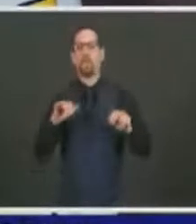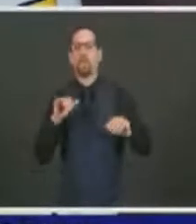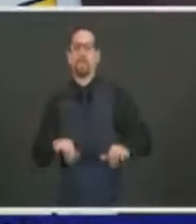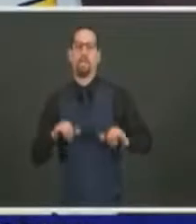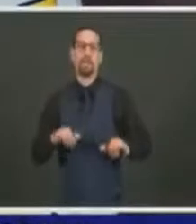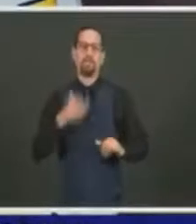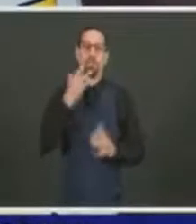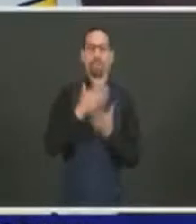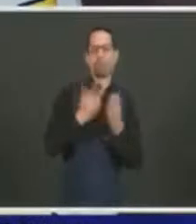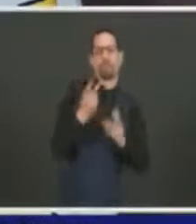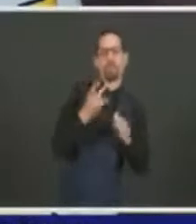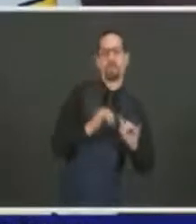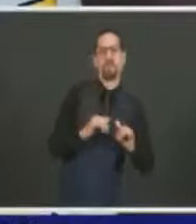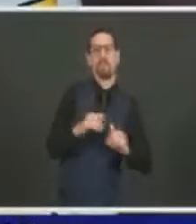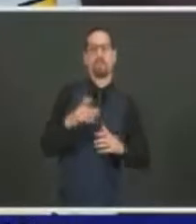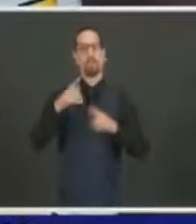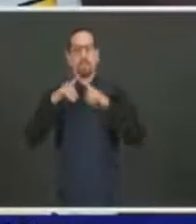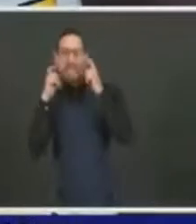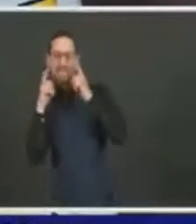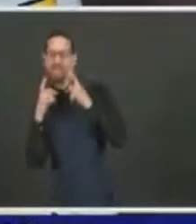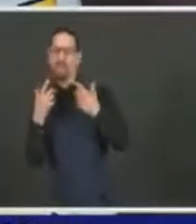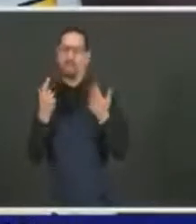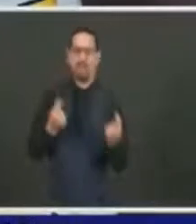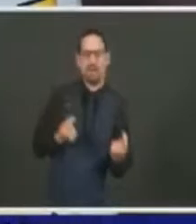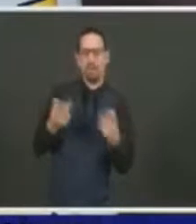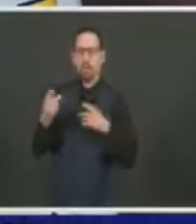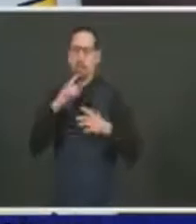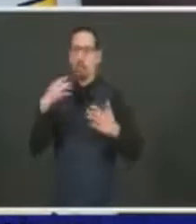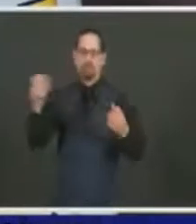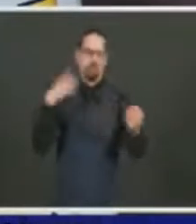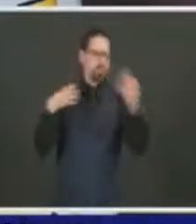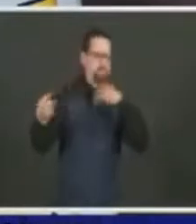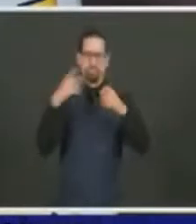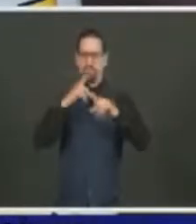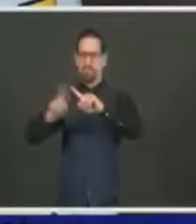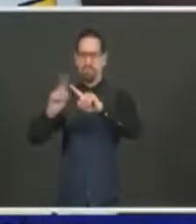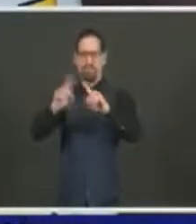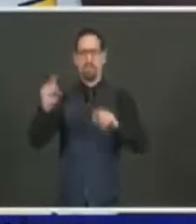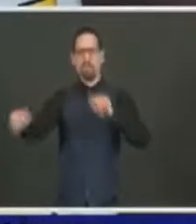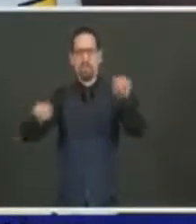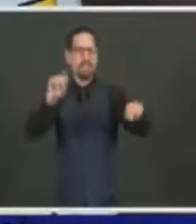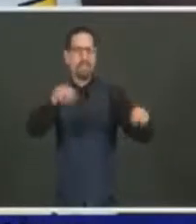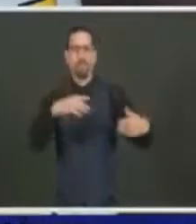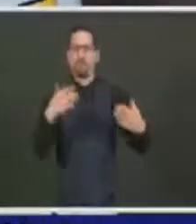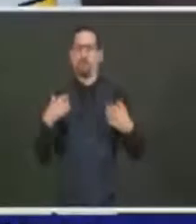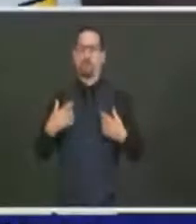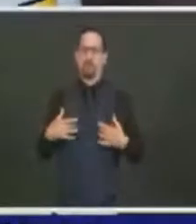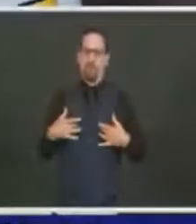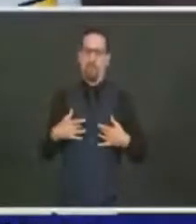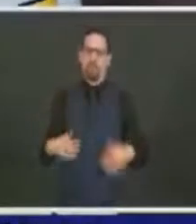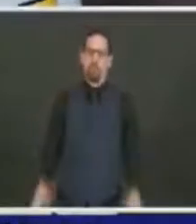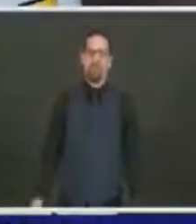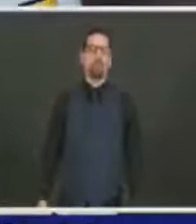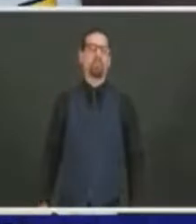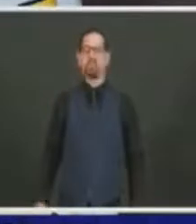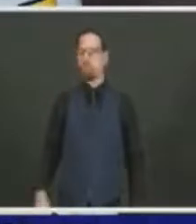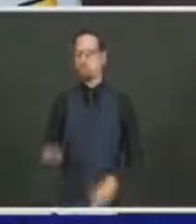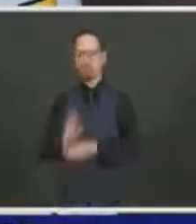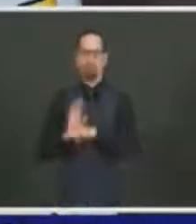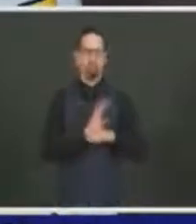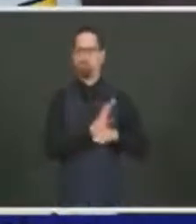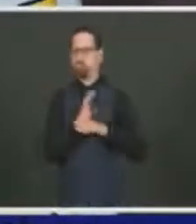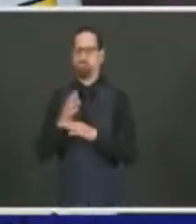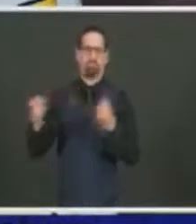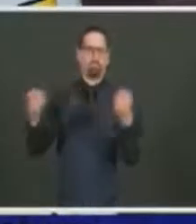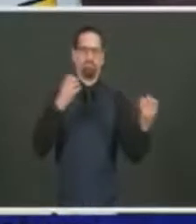People aren't wearing masks. A lot from retailers saying, I want my businesses to survive, but look at this busy Main Street.